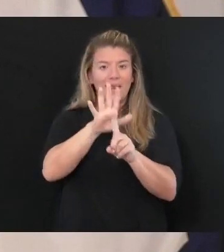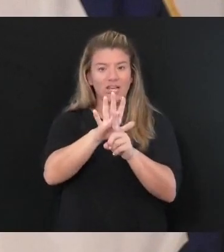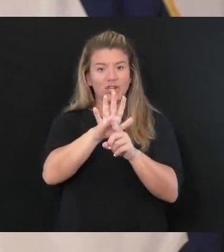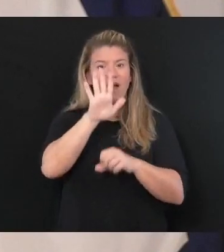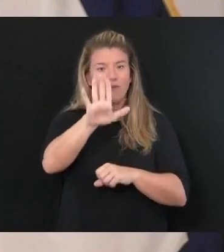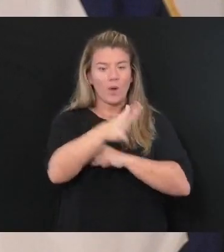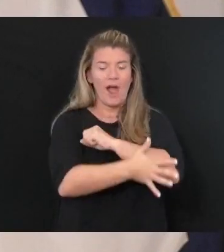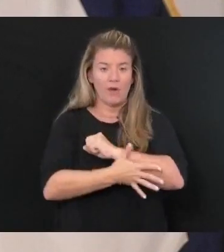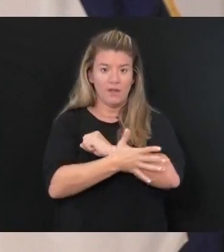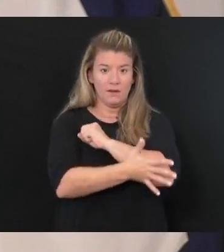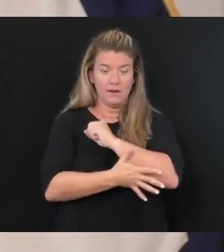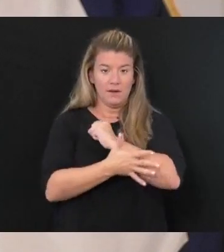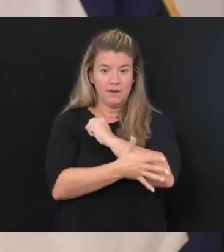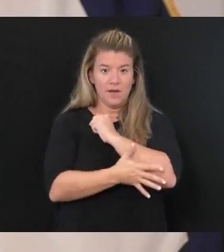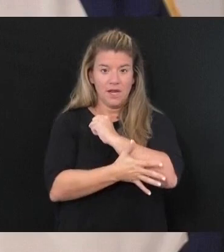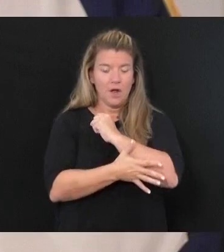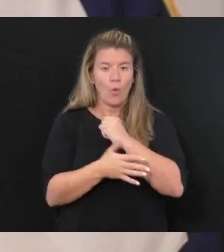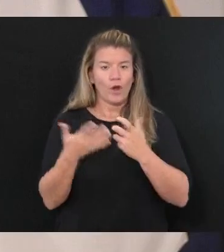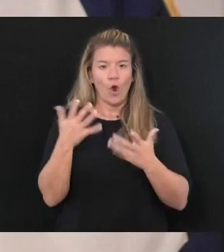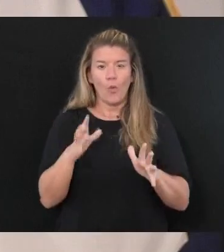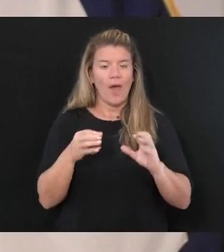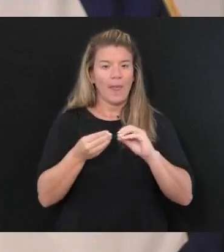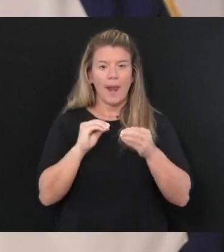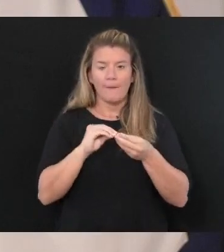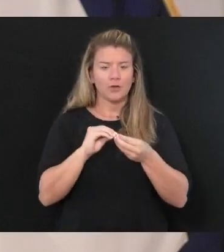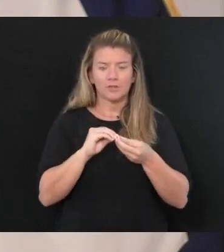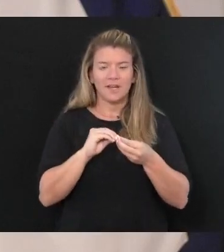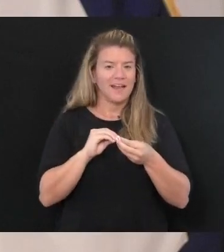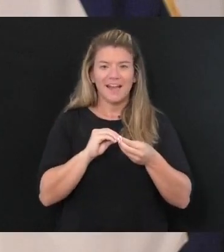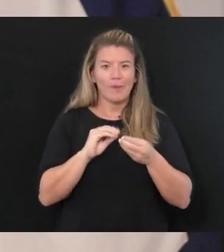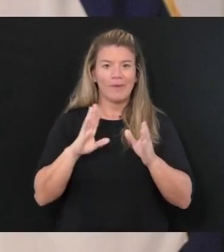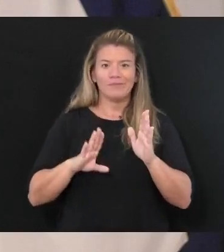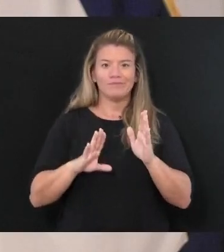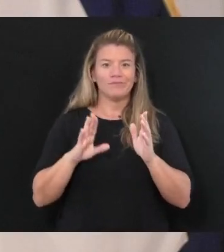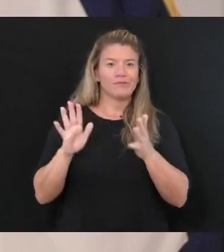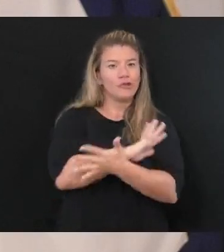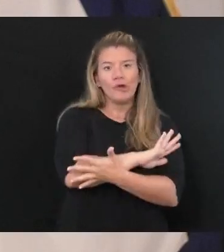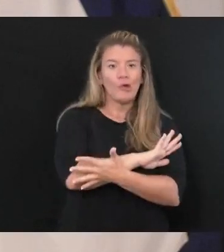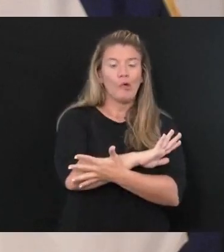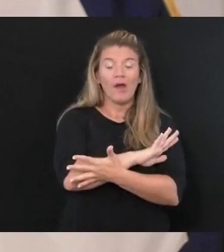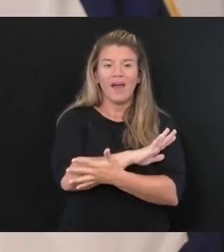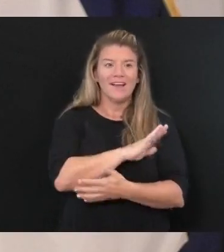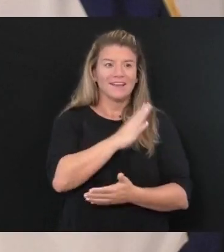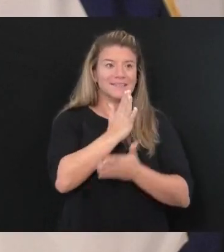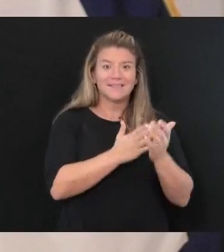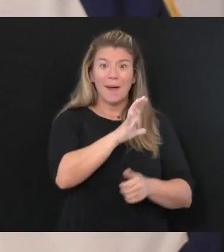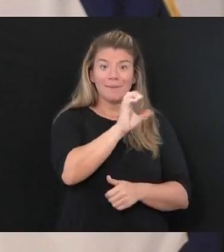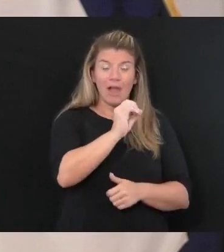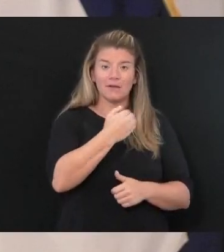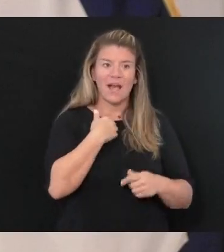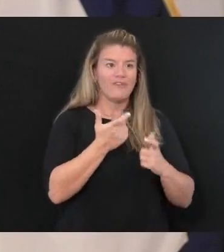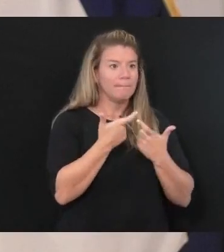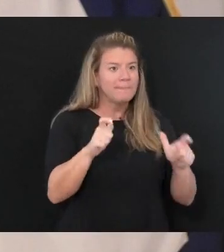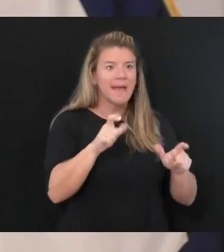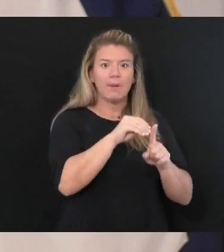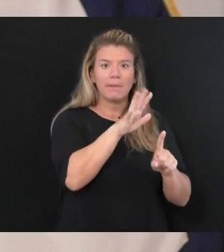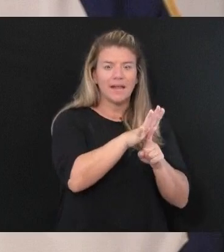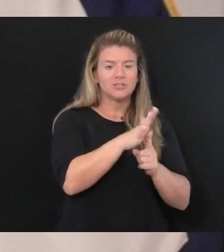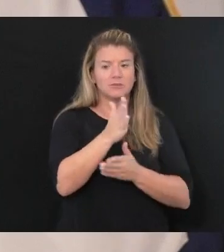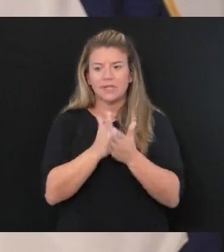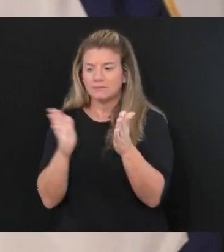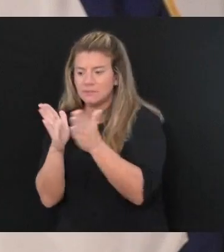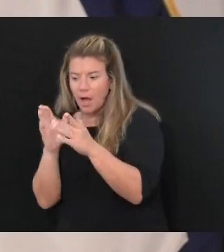county so that it's not skewed for counties that are, have a great many more level of